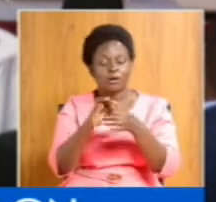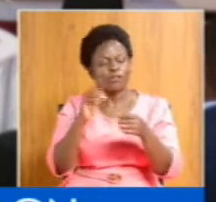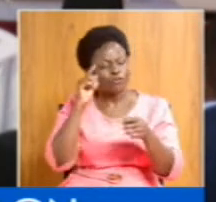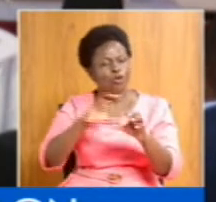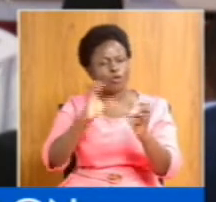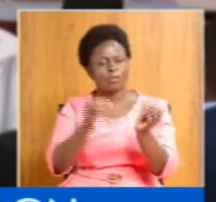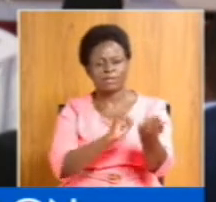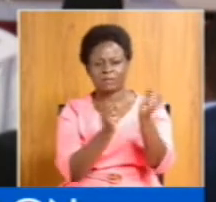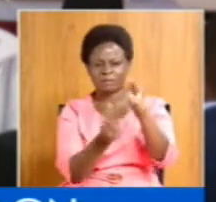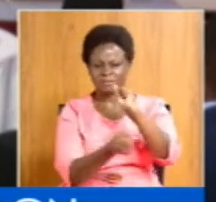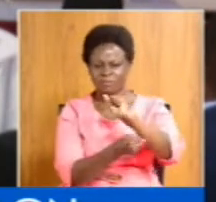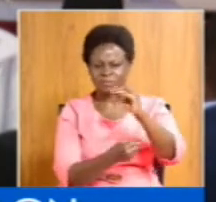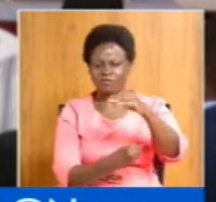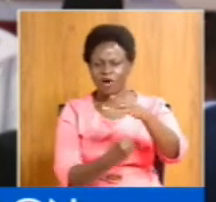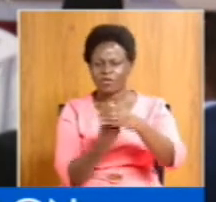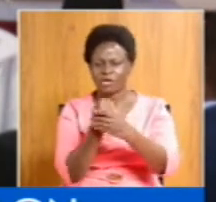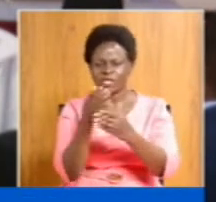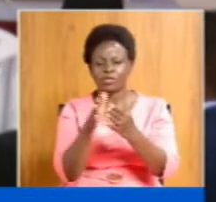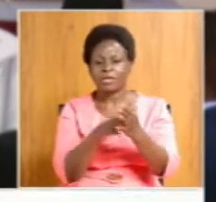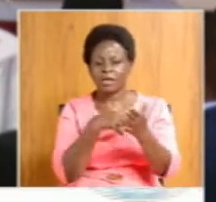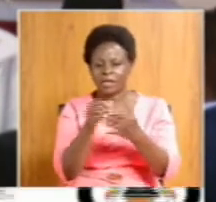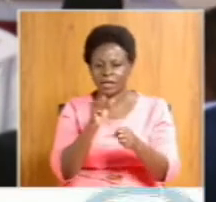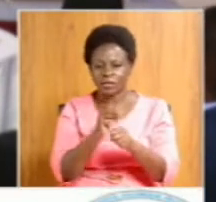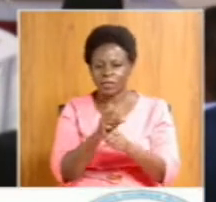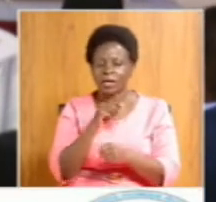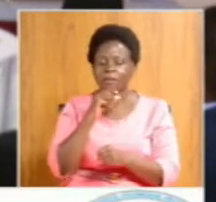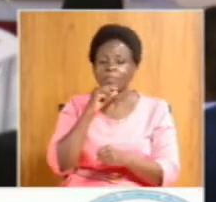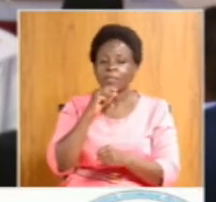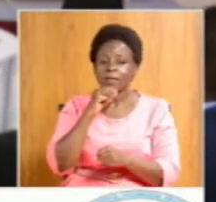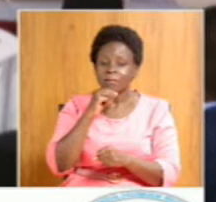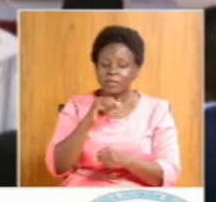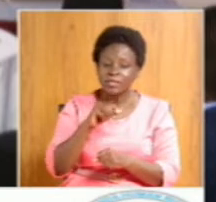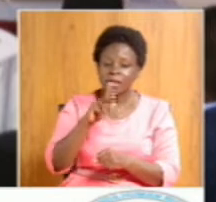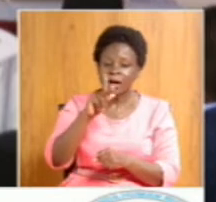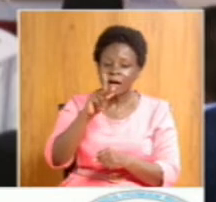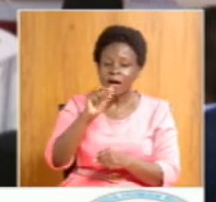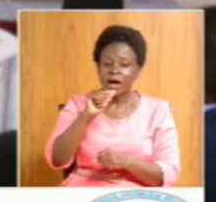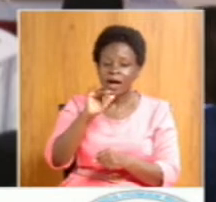Transformation Foundation Network Court Fund, Mr. Kayengi Mudu Yisto.